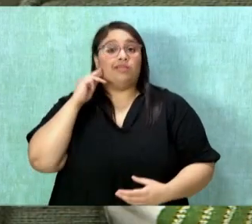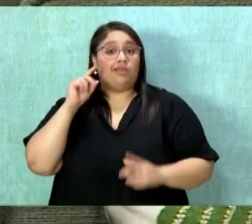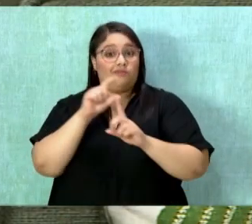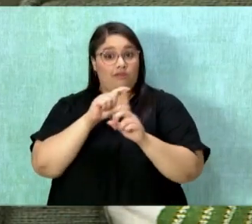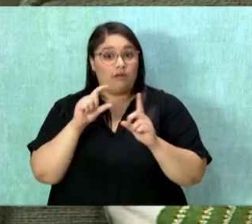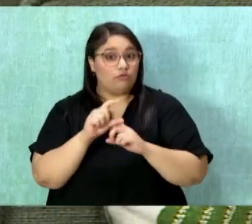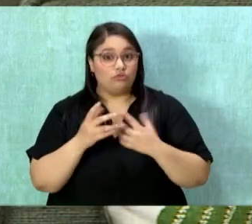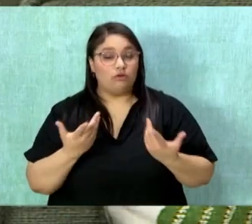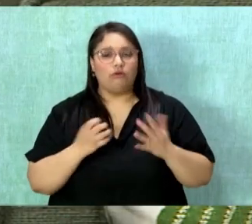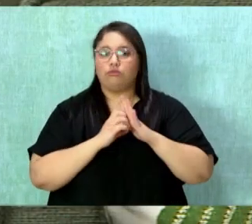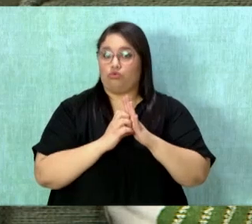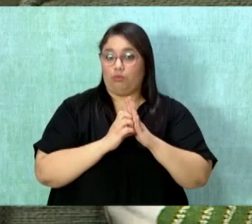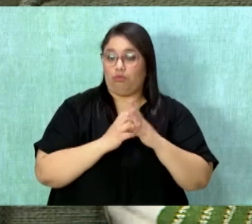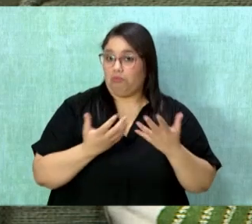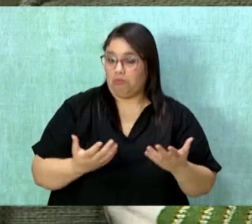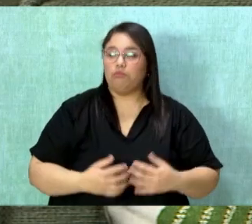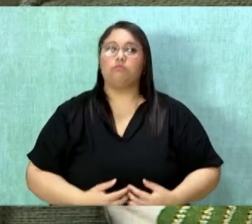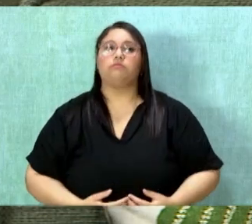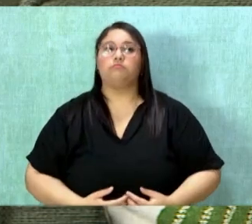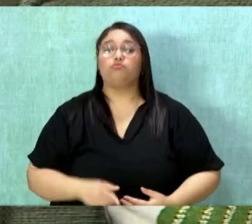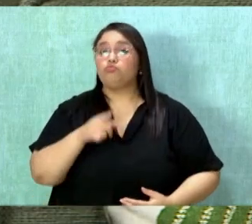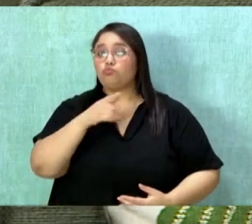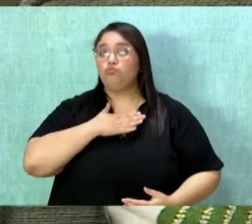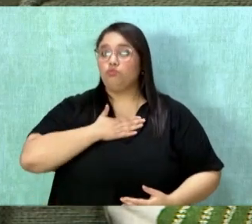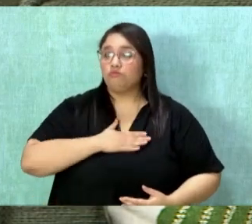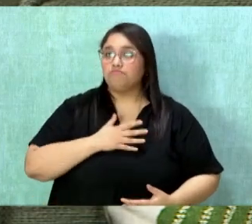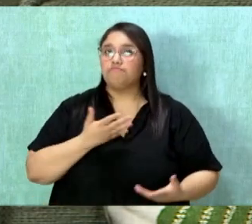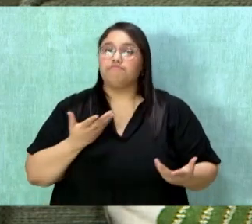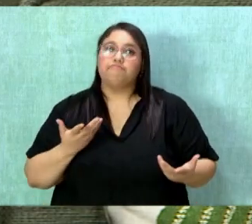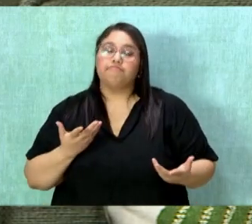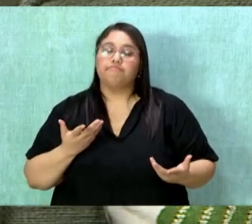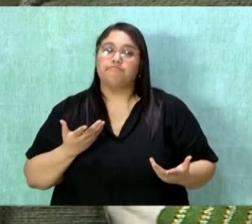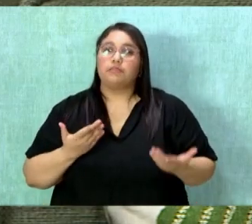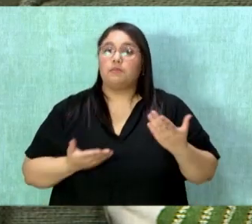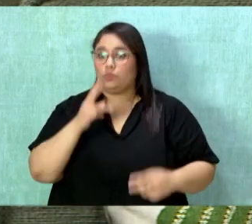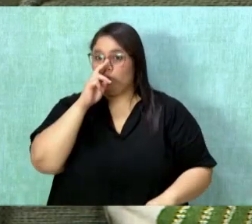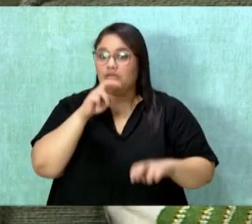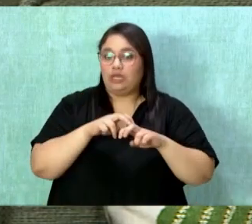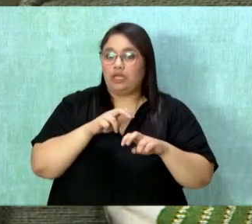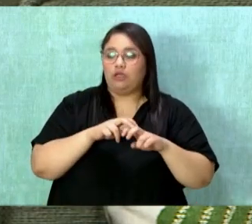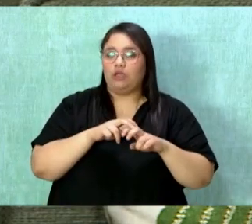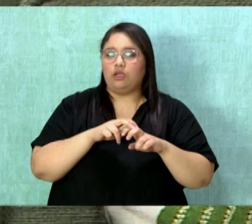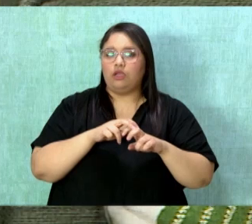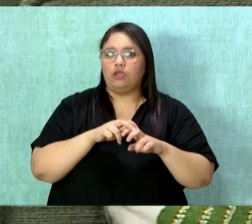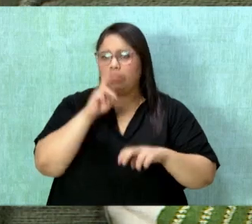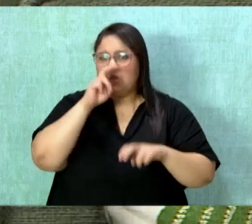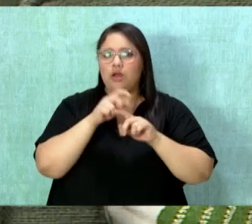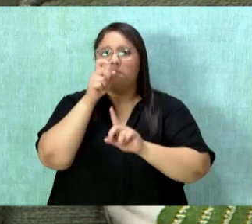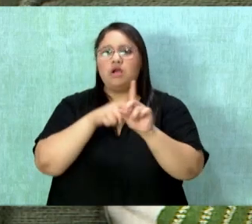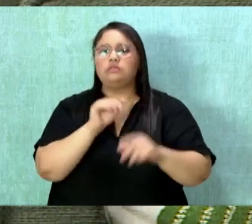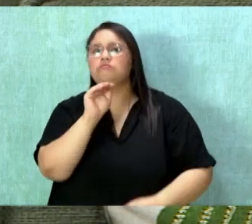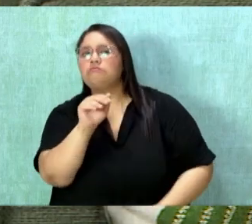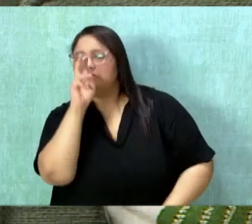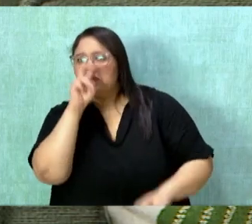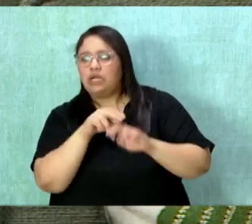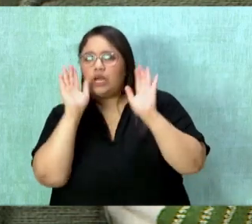culture, for example, you would want to, if you need to grab somebody's attention at the door,